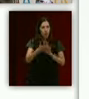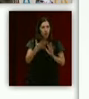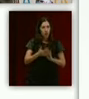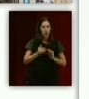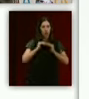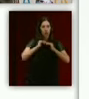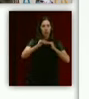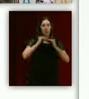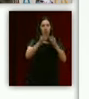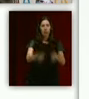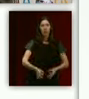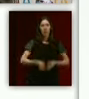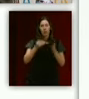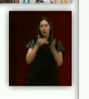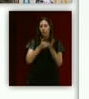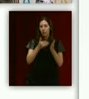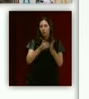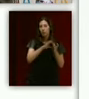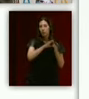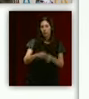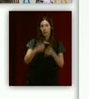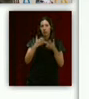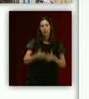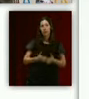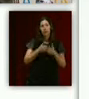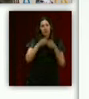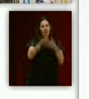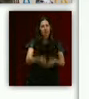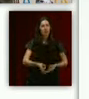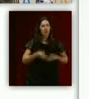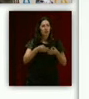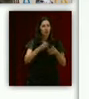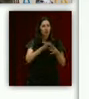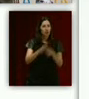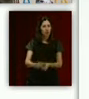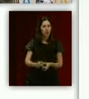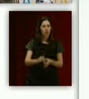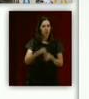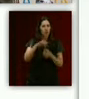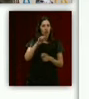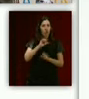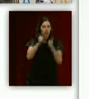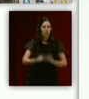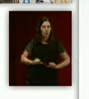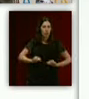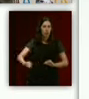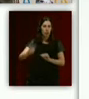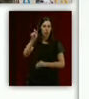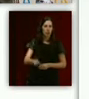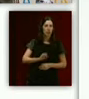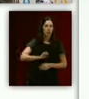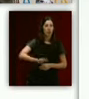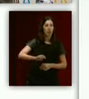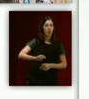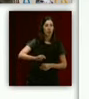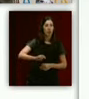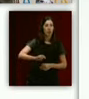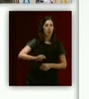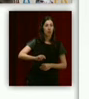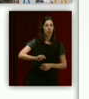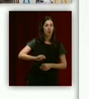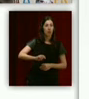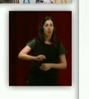V sub D and W sub D to generate linear and angular speeds